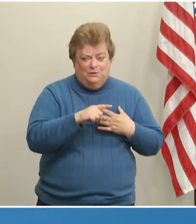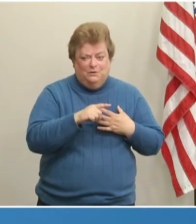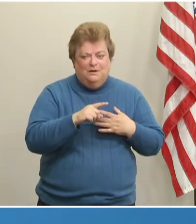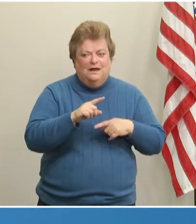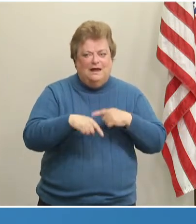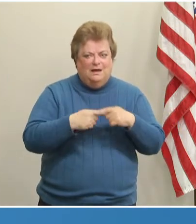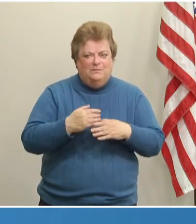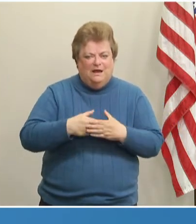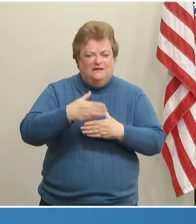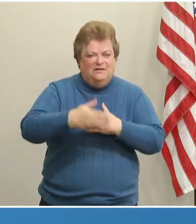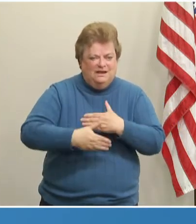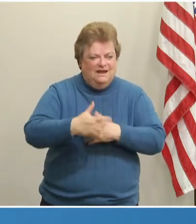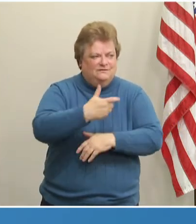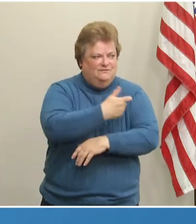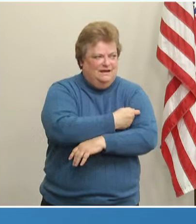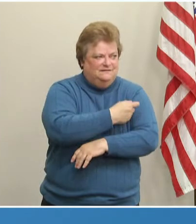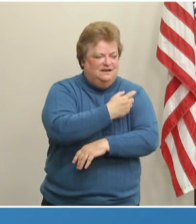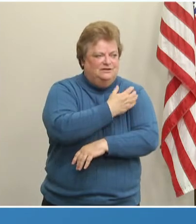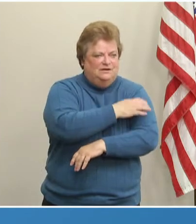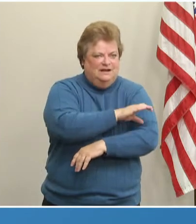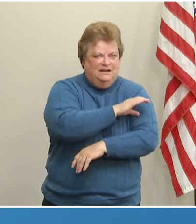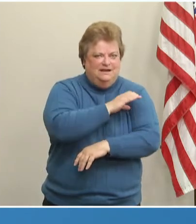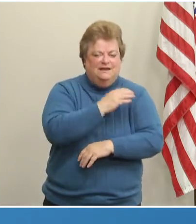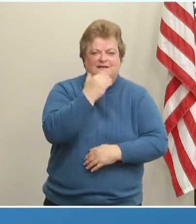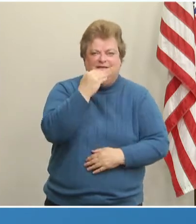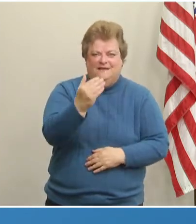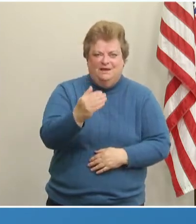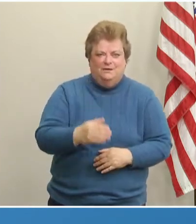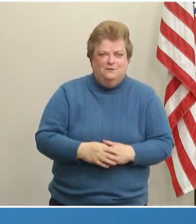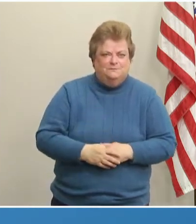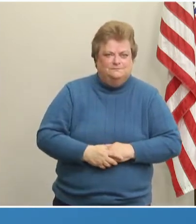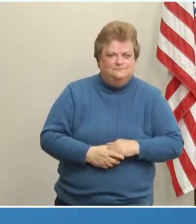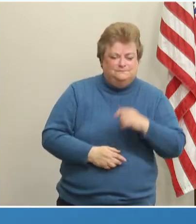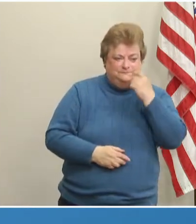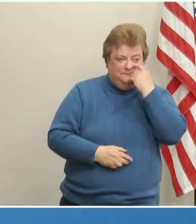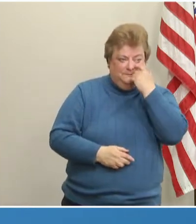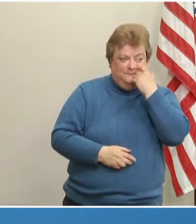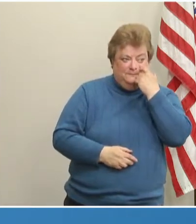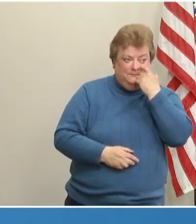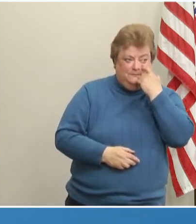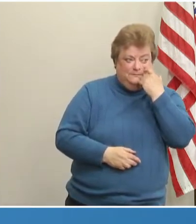the next vaccination clinic. Thank you.